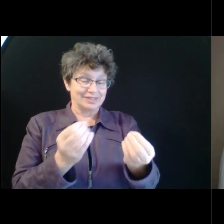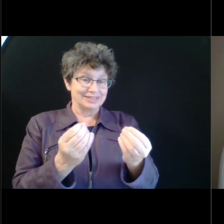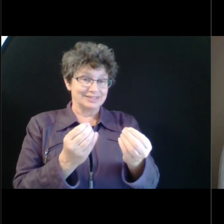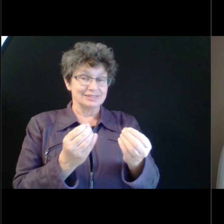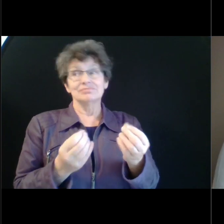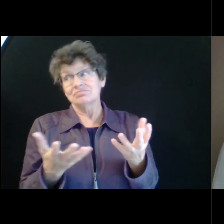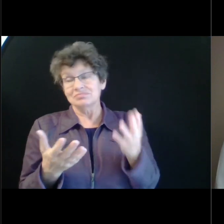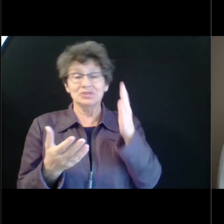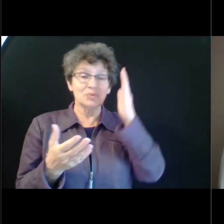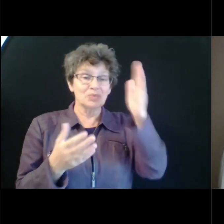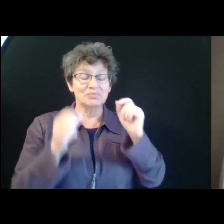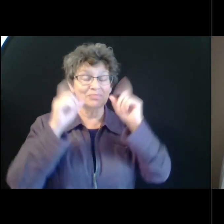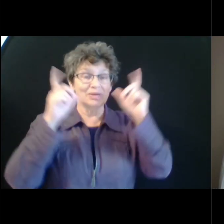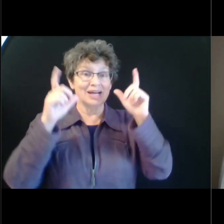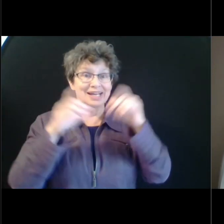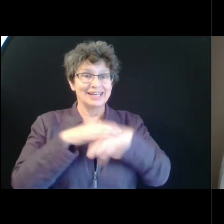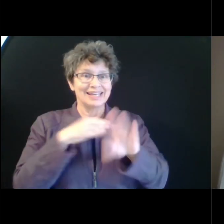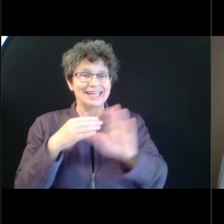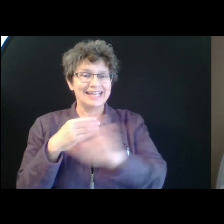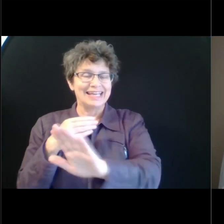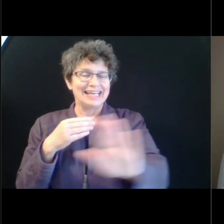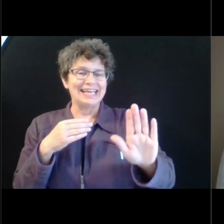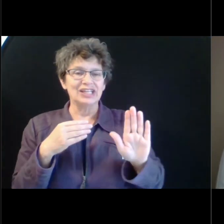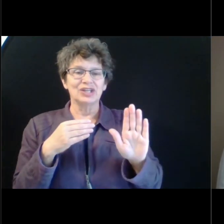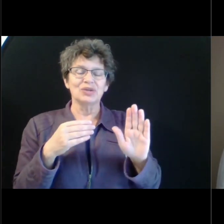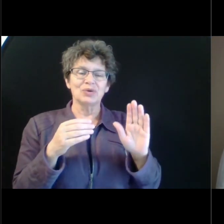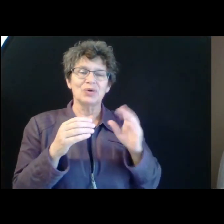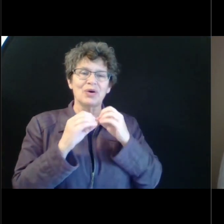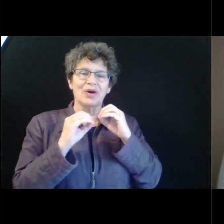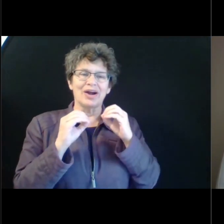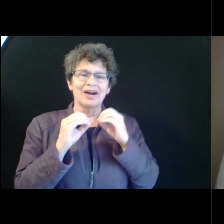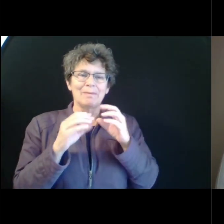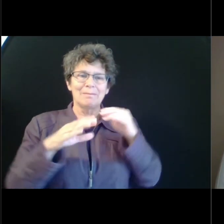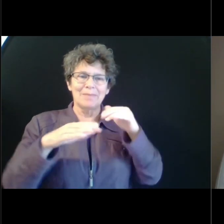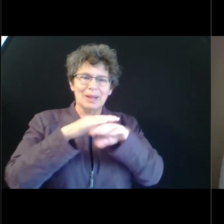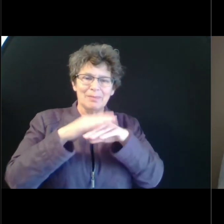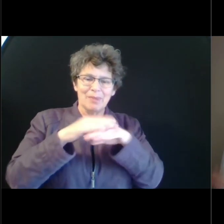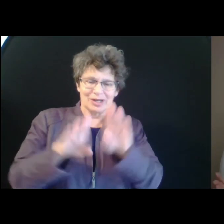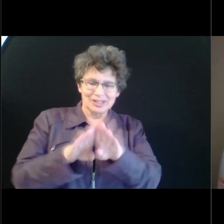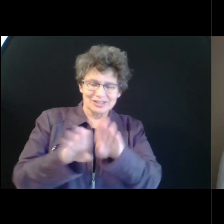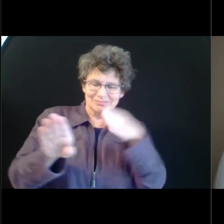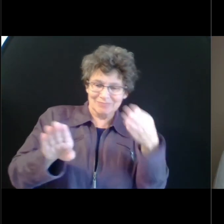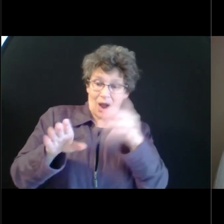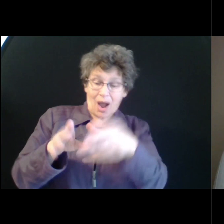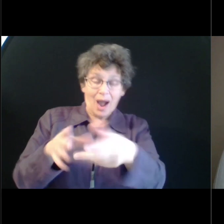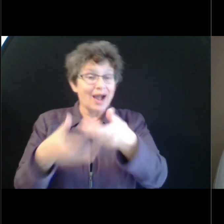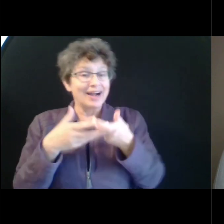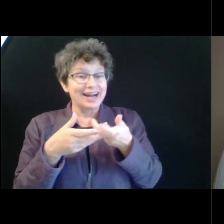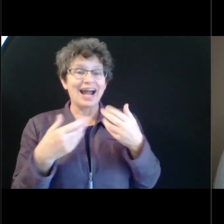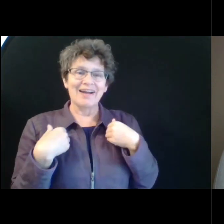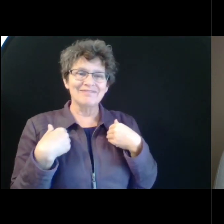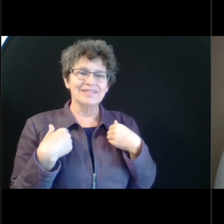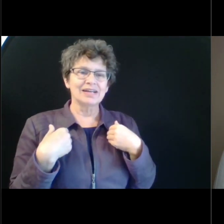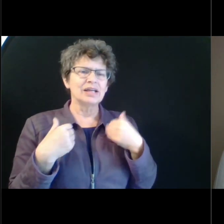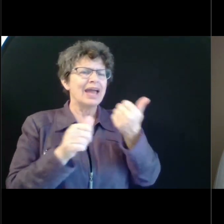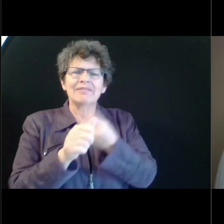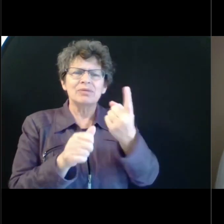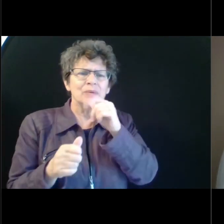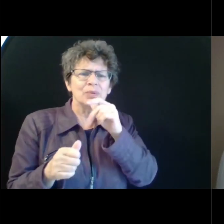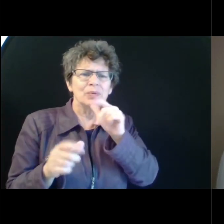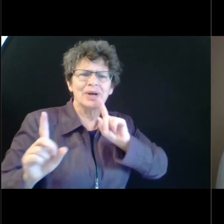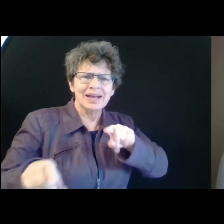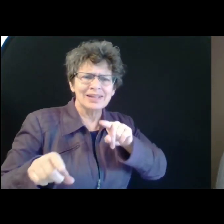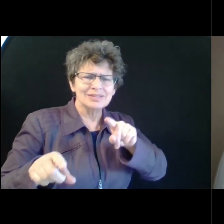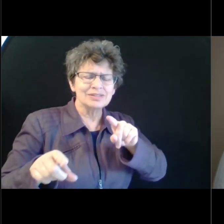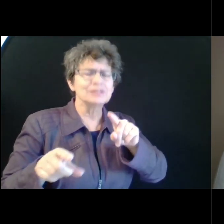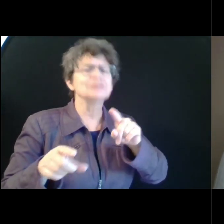going to provide a prize for everyone who participates. So whether you get it right or wrong, it's all about just having fun, reflecting on what